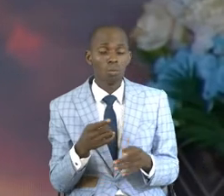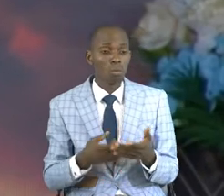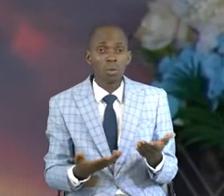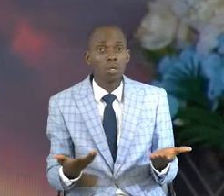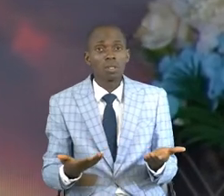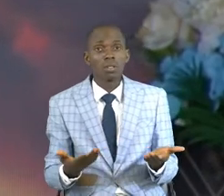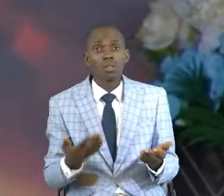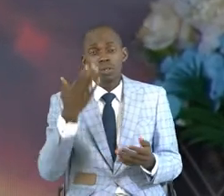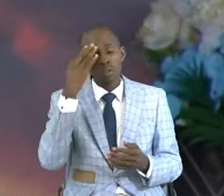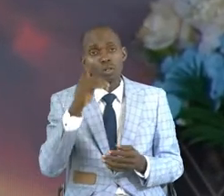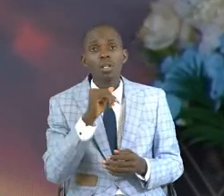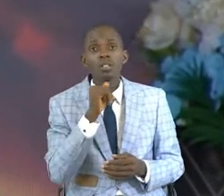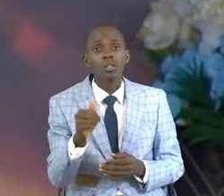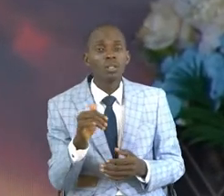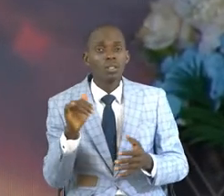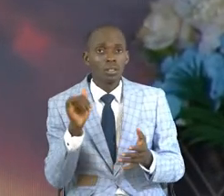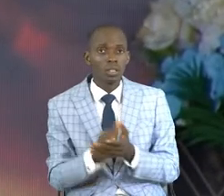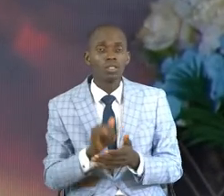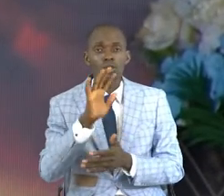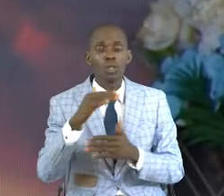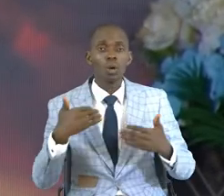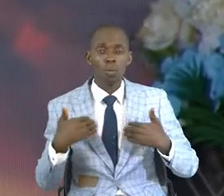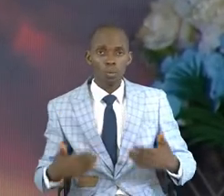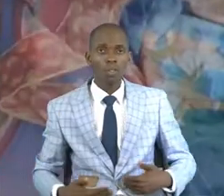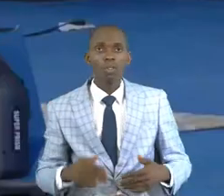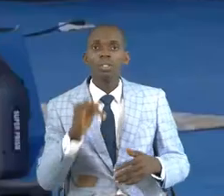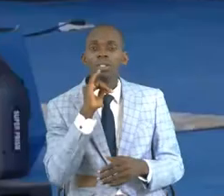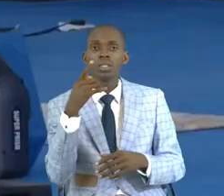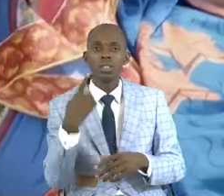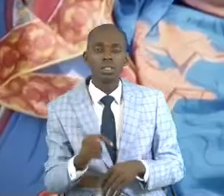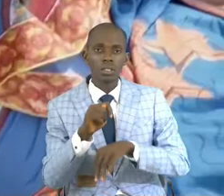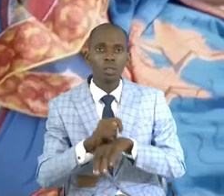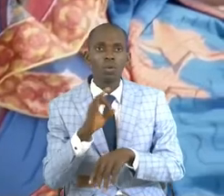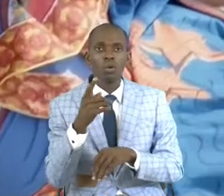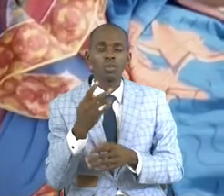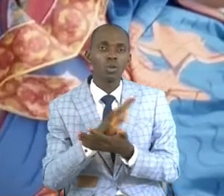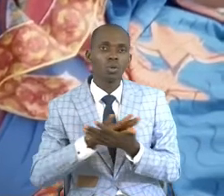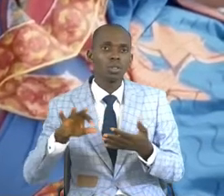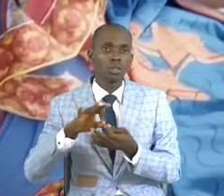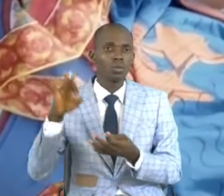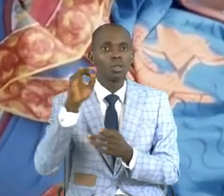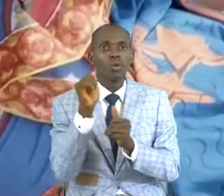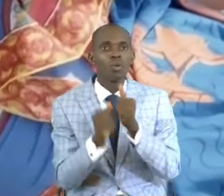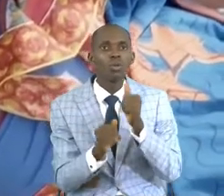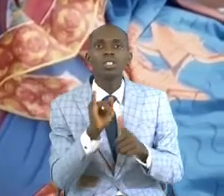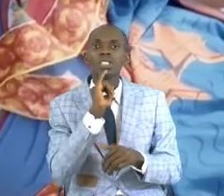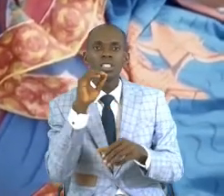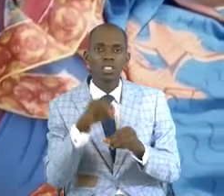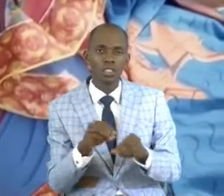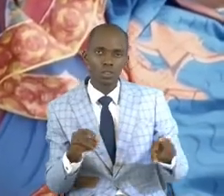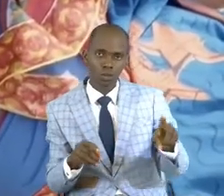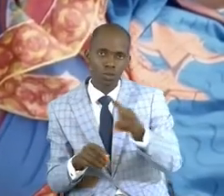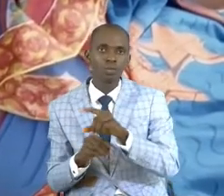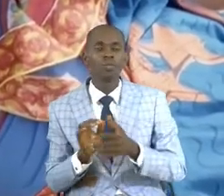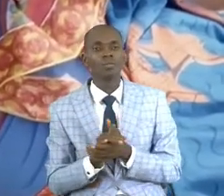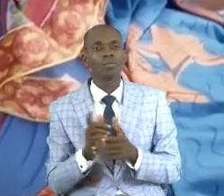your body is the temple of the Holy Ghost which is in you? Then it